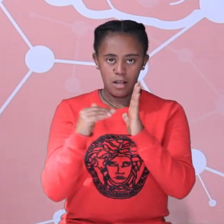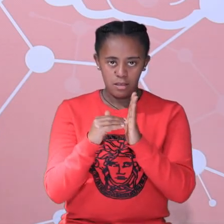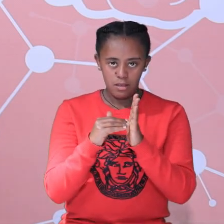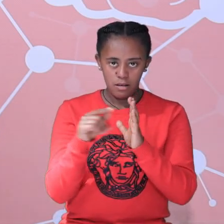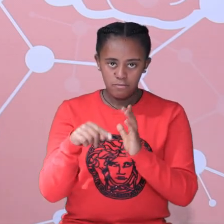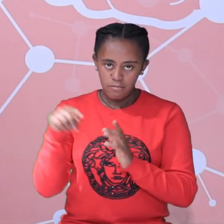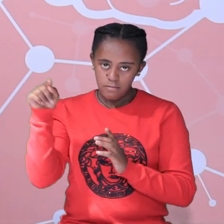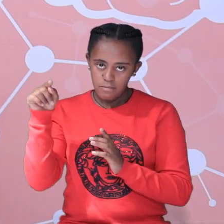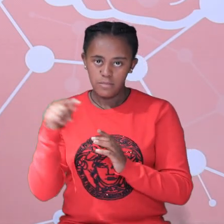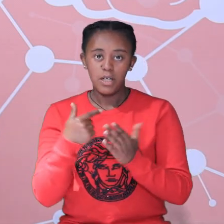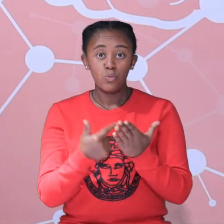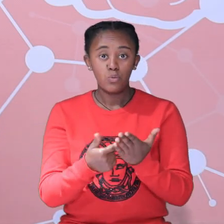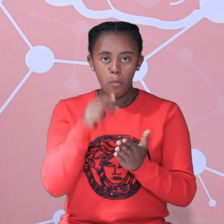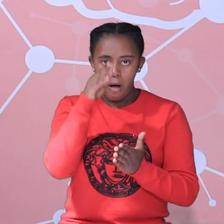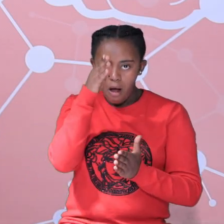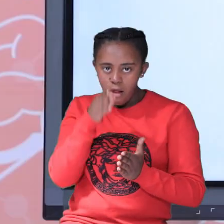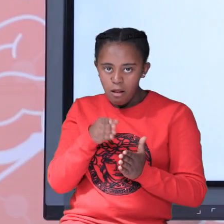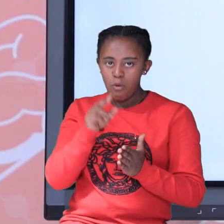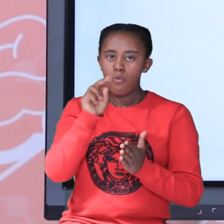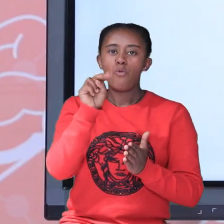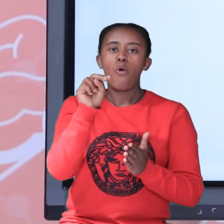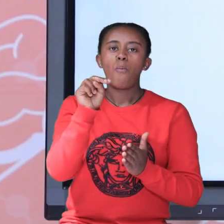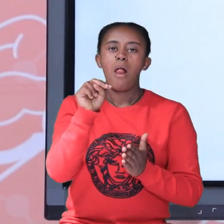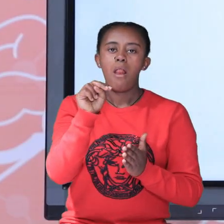and this is normal.